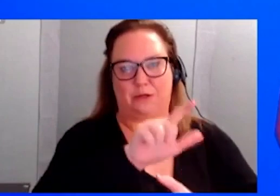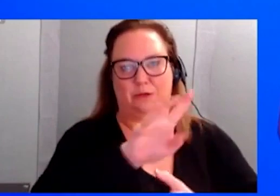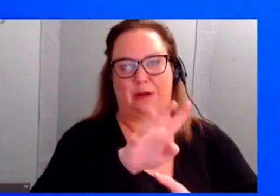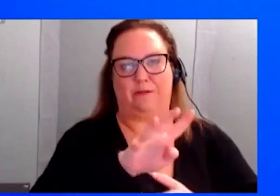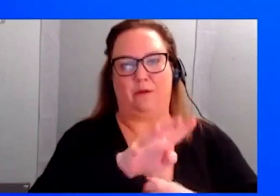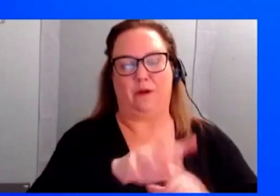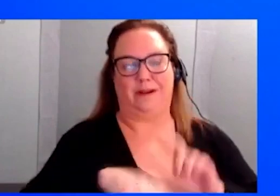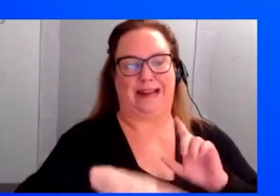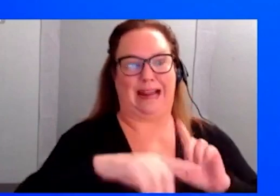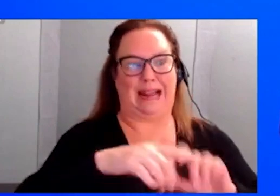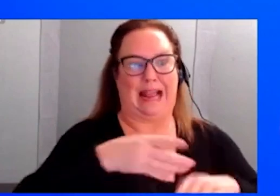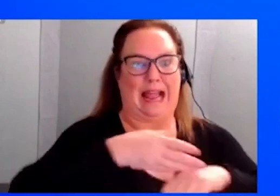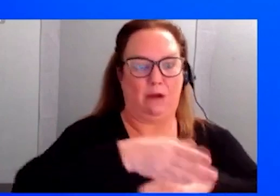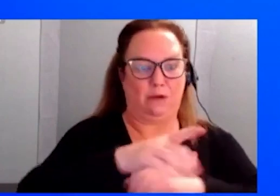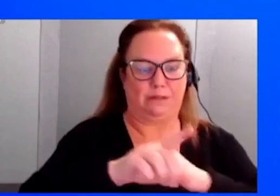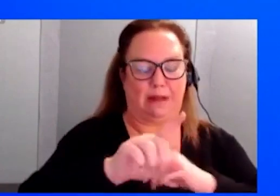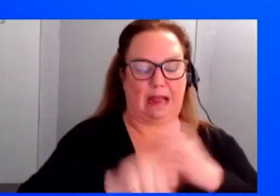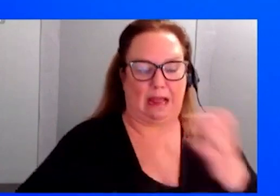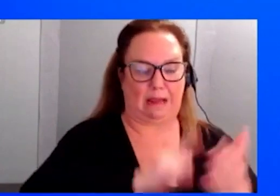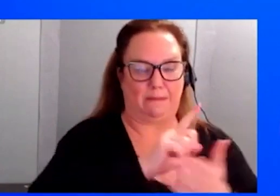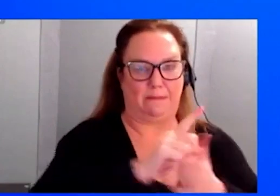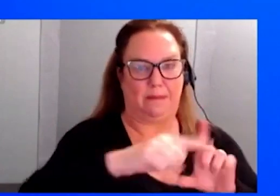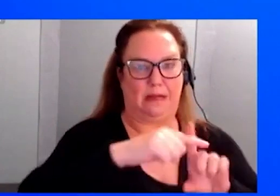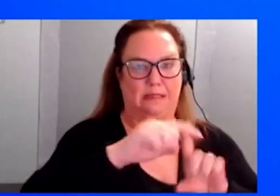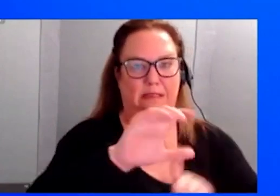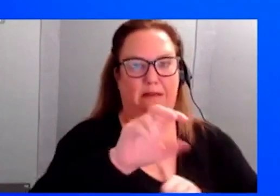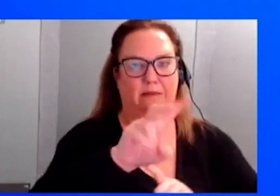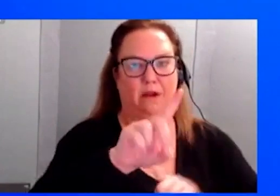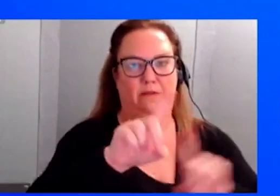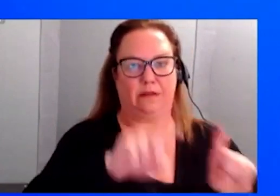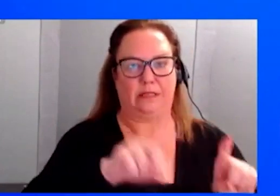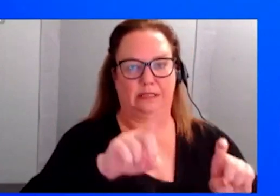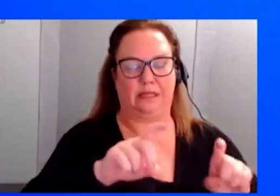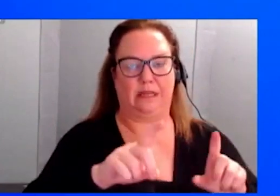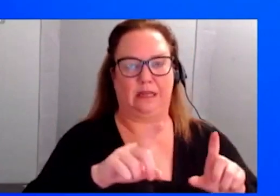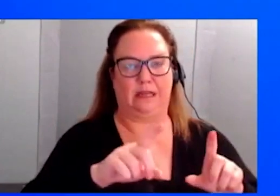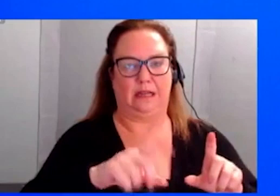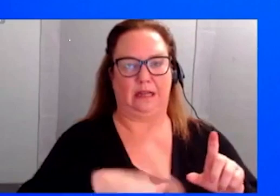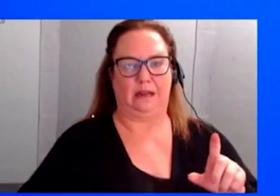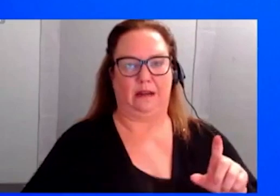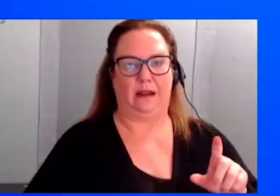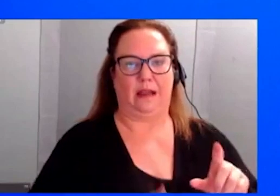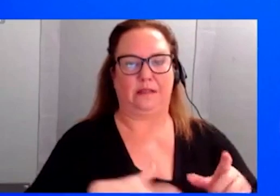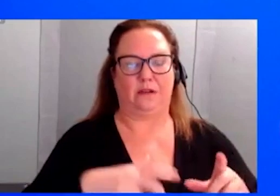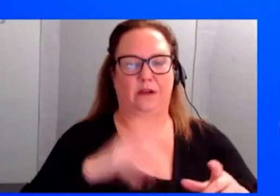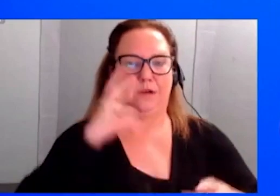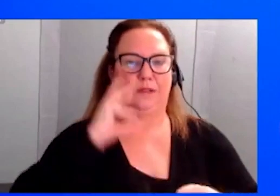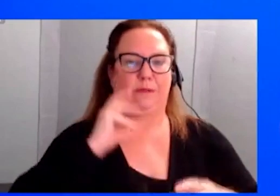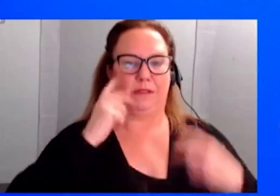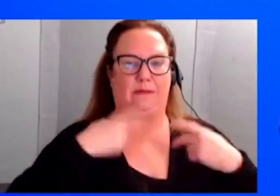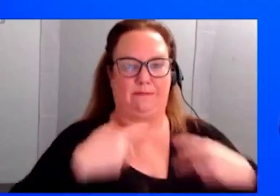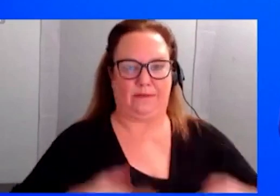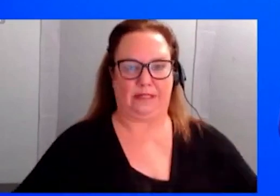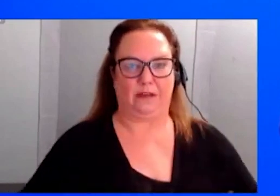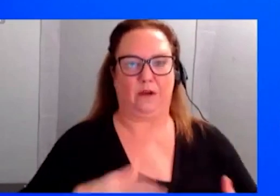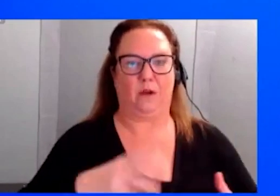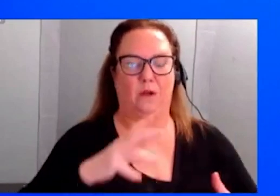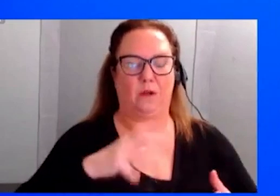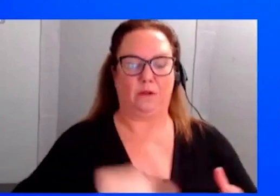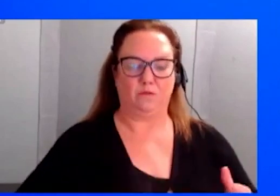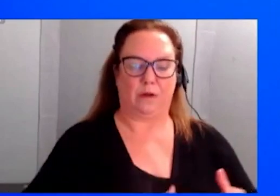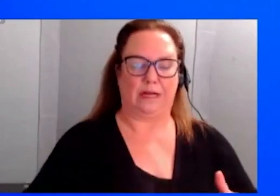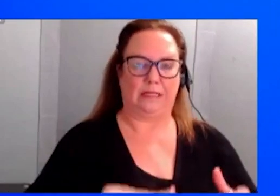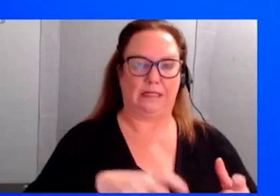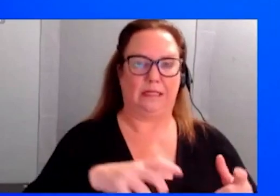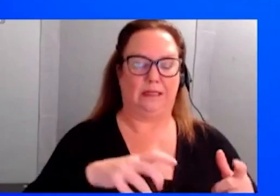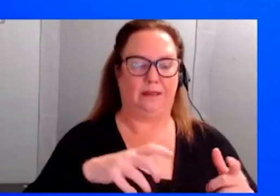test, I started experiencing physical pregnancy complications. And so after communicating